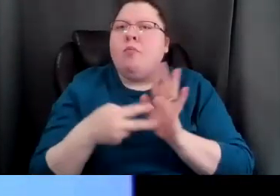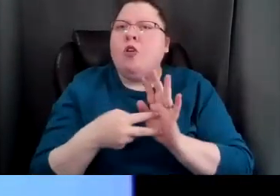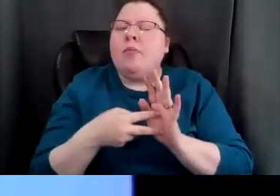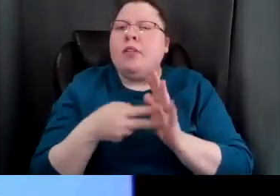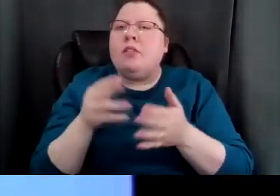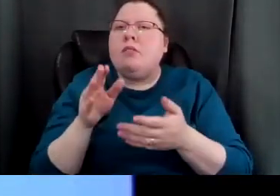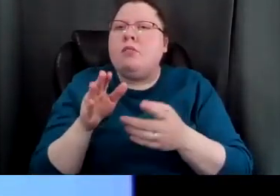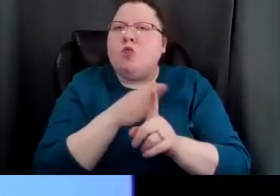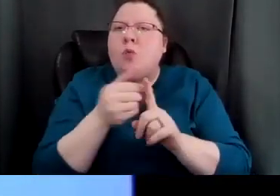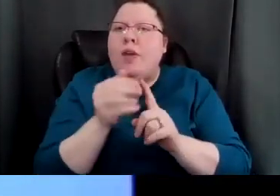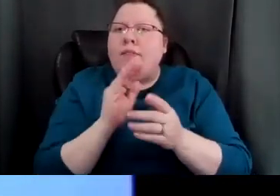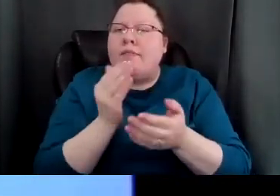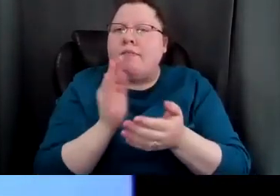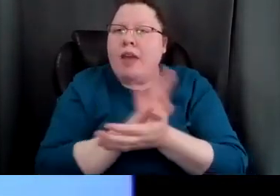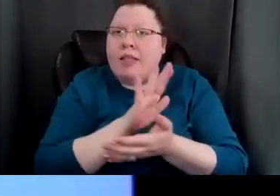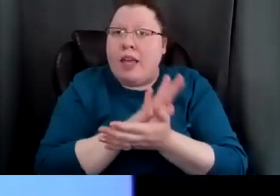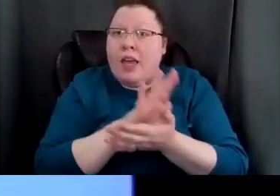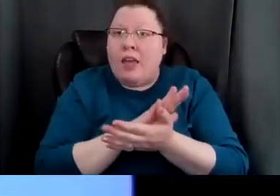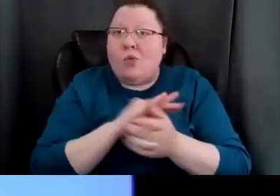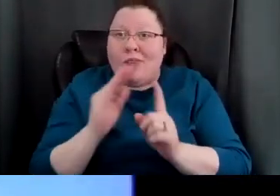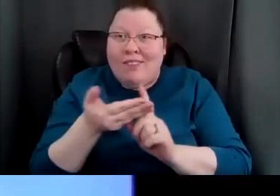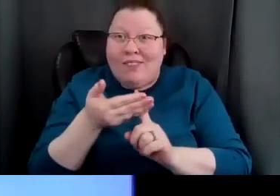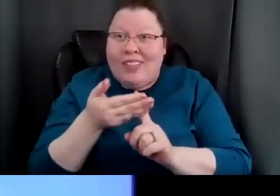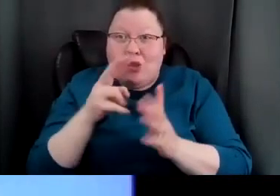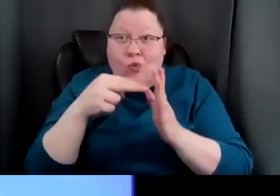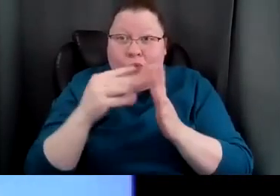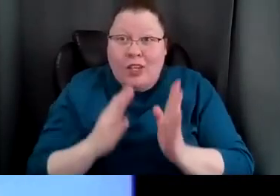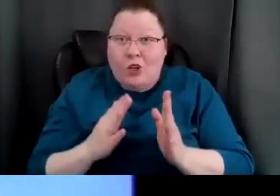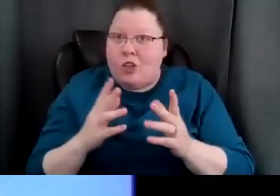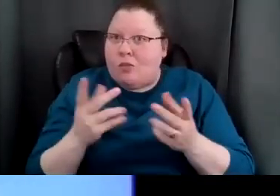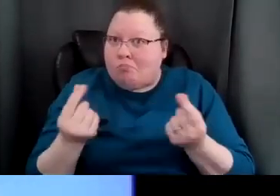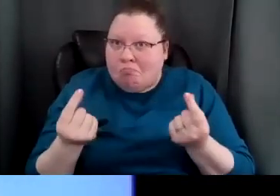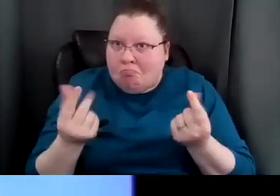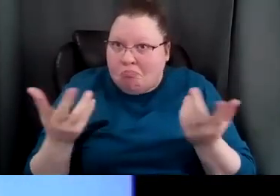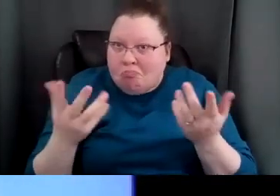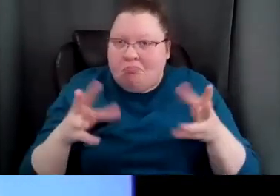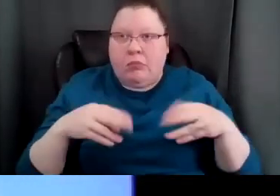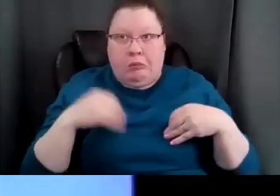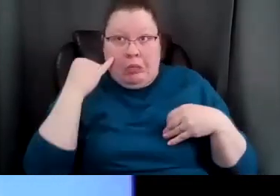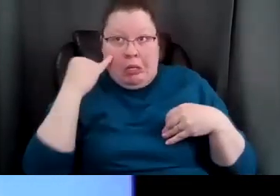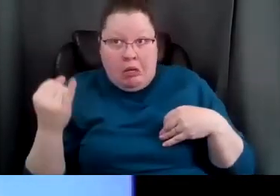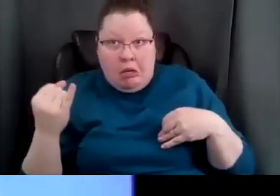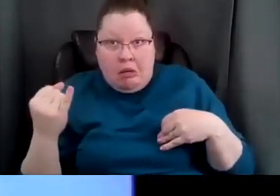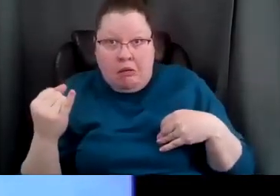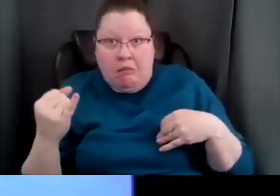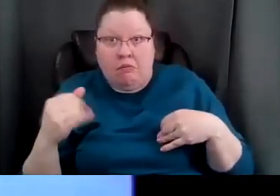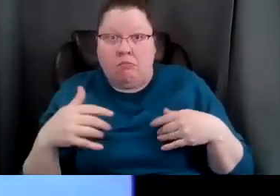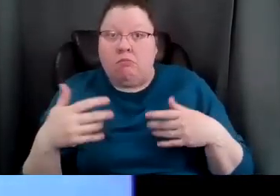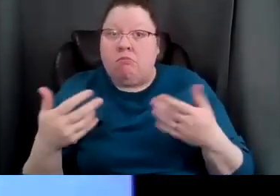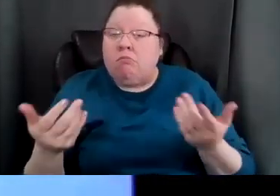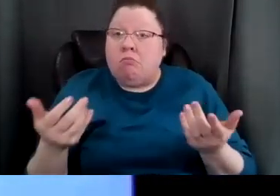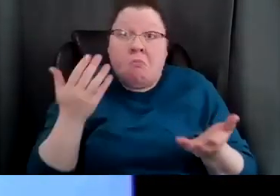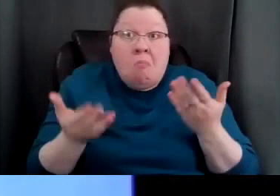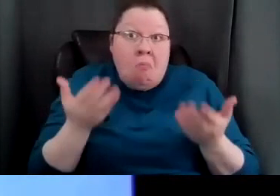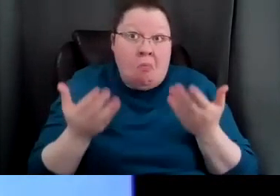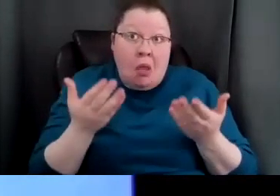persuasive essay is to convince or persuade readers to accept an idea. Like